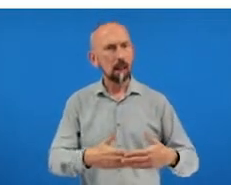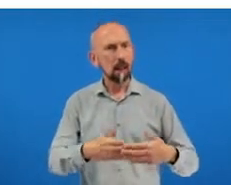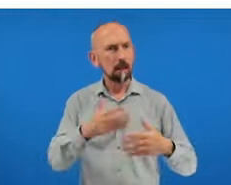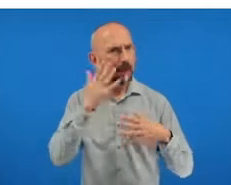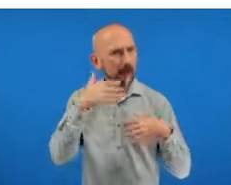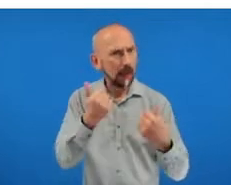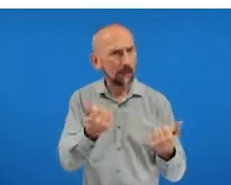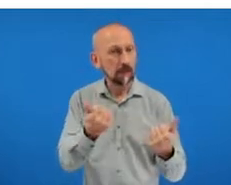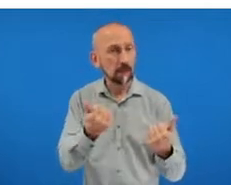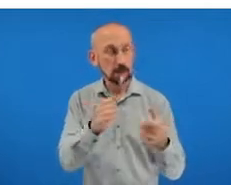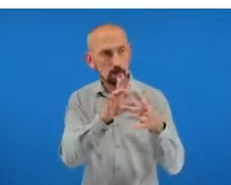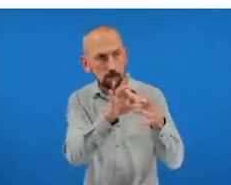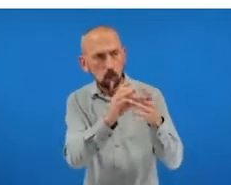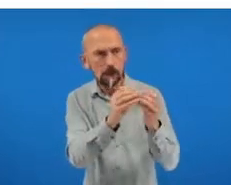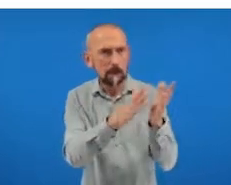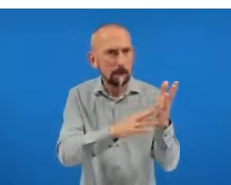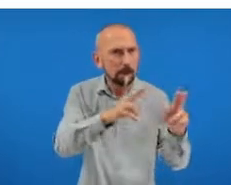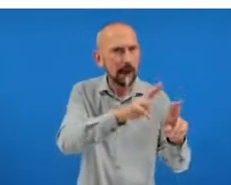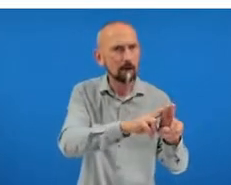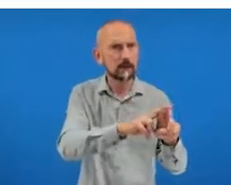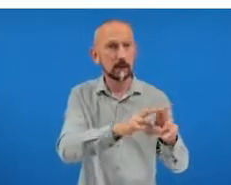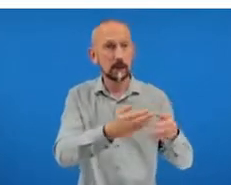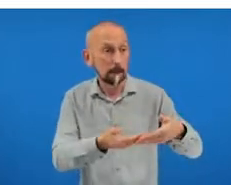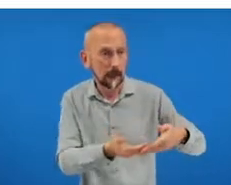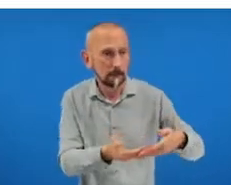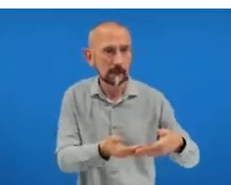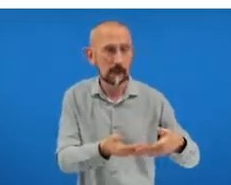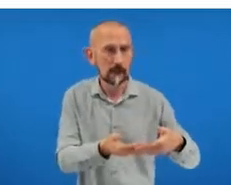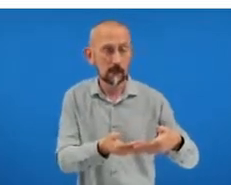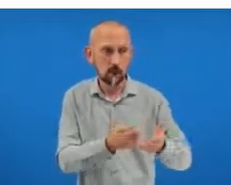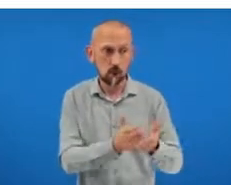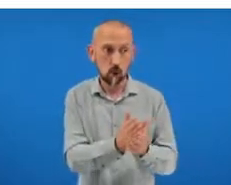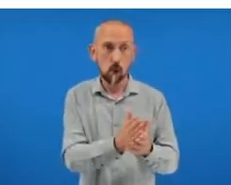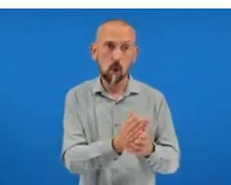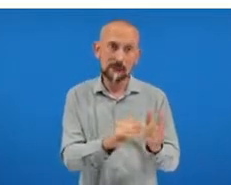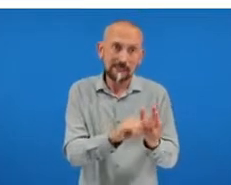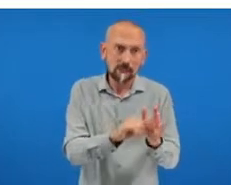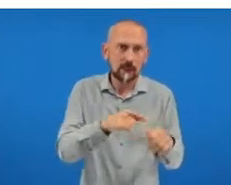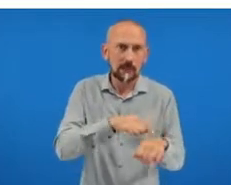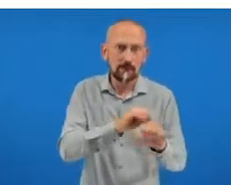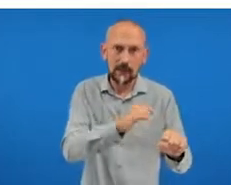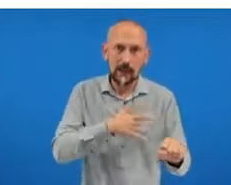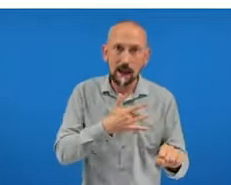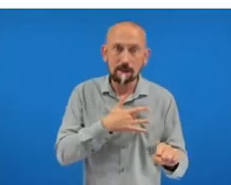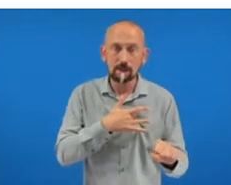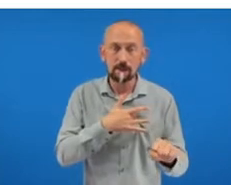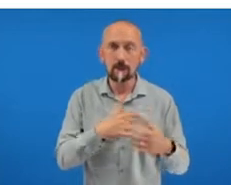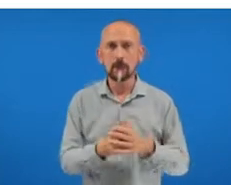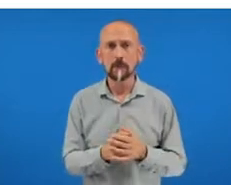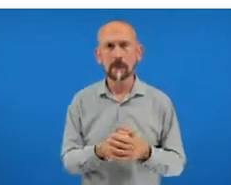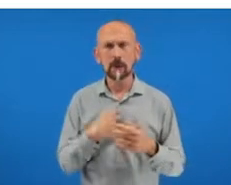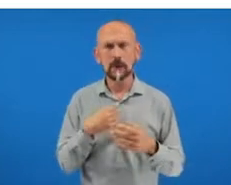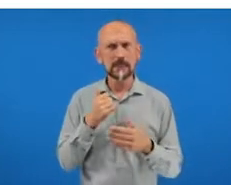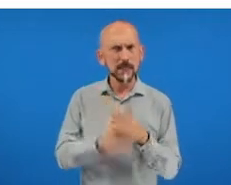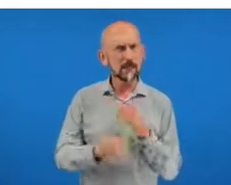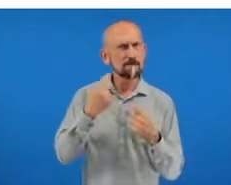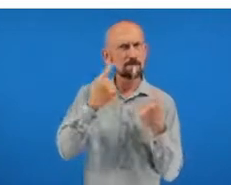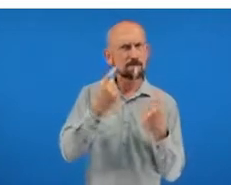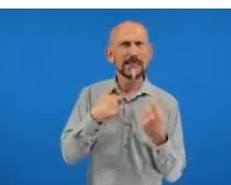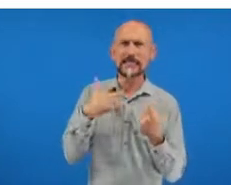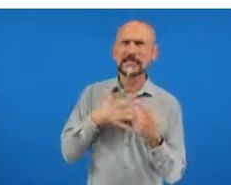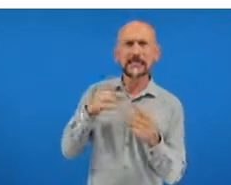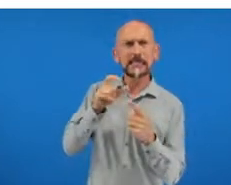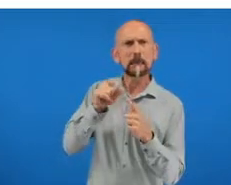and babies in a really vulnerable time in their life. And I started asking for CPD trainings in line with those interests.